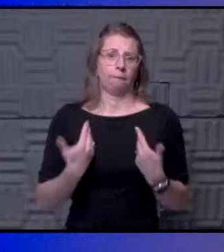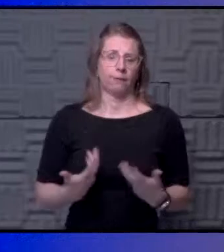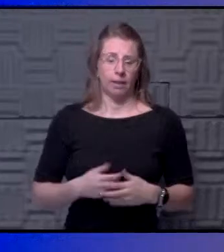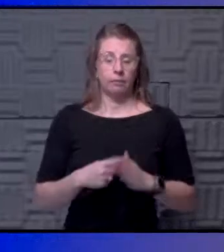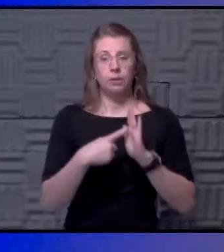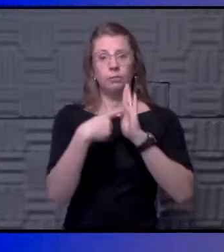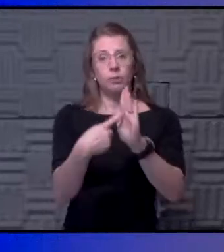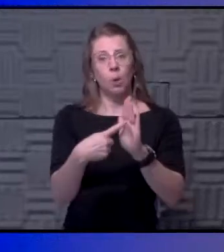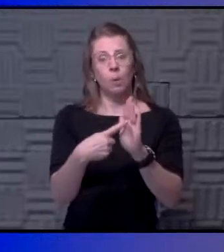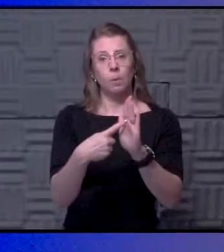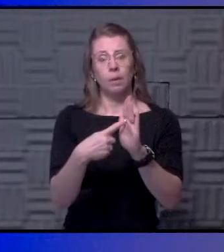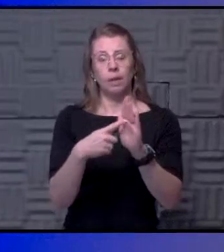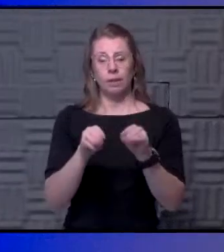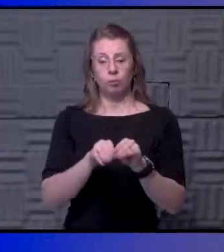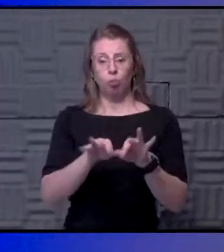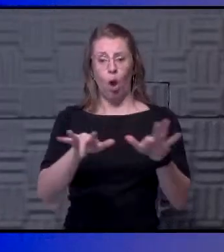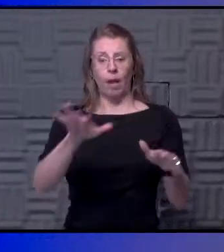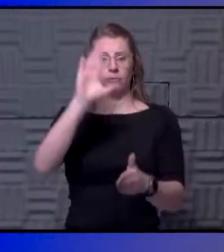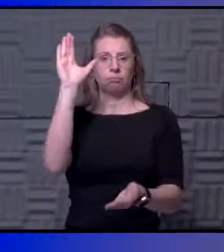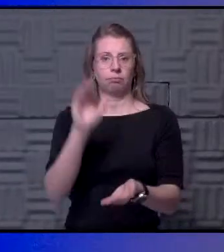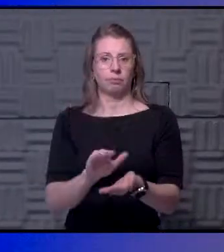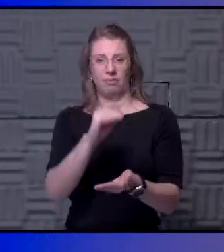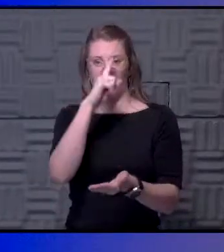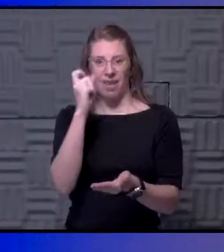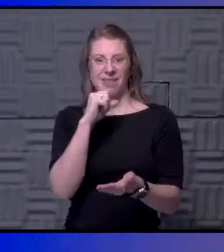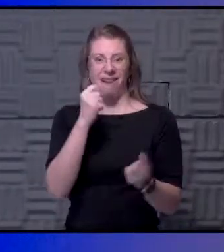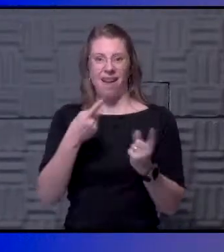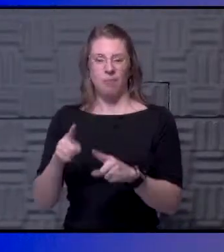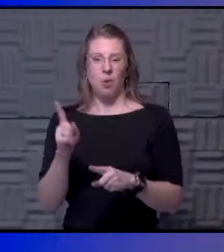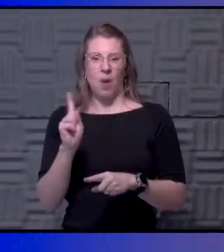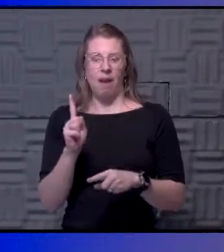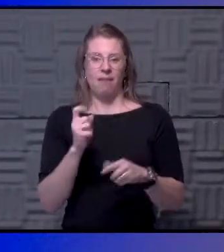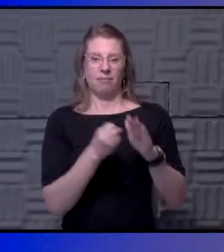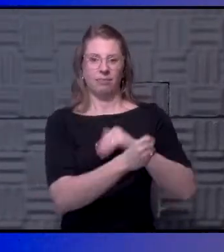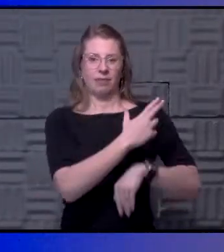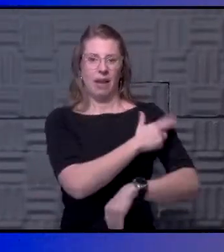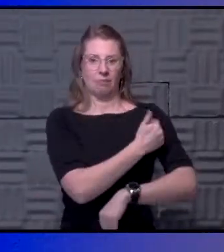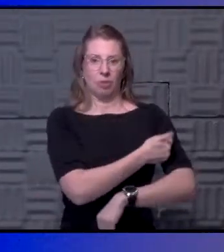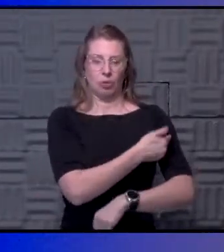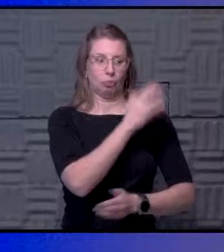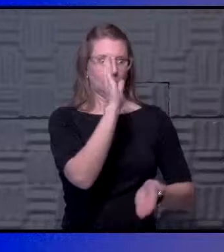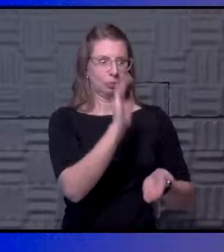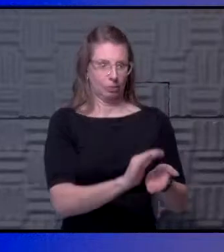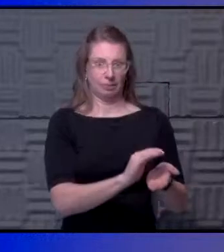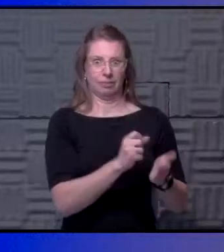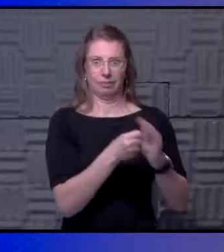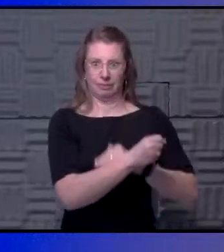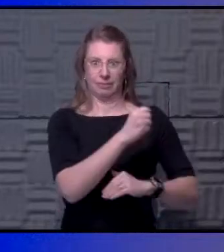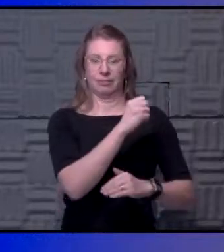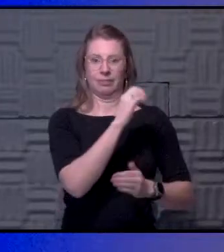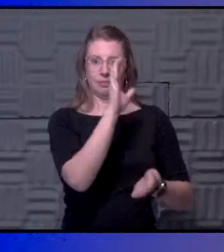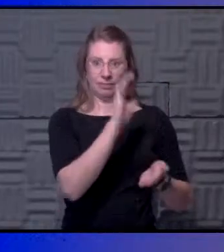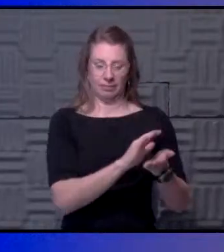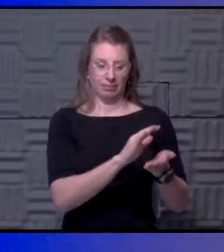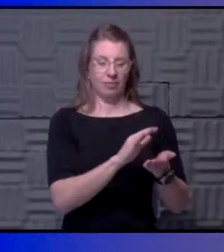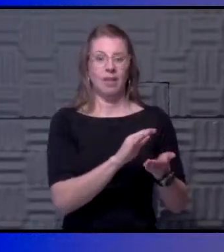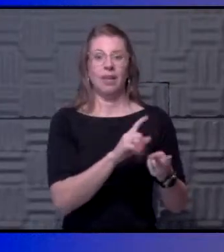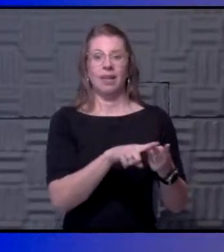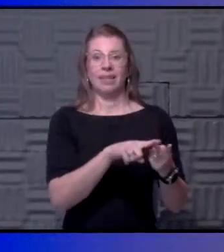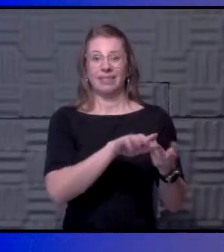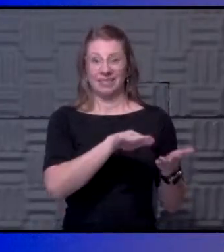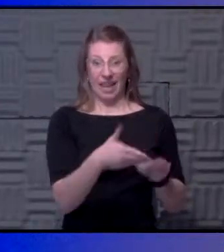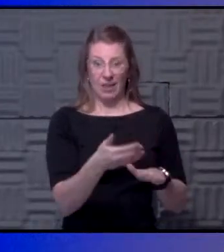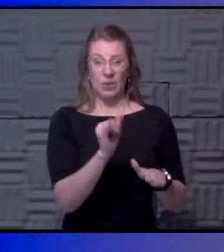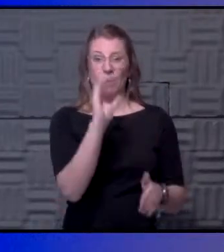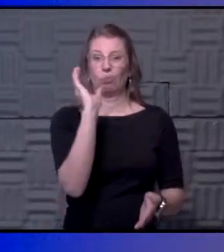that there is decreased spread because we don't see that in the hospitalizations. And we are seeing decreased hospitalizations, decreased deaths. And I